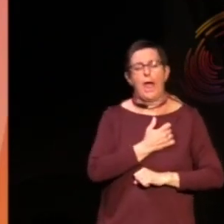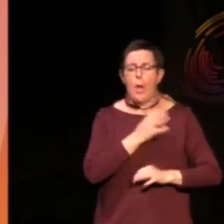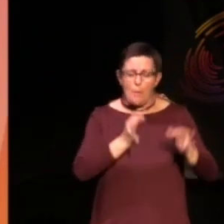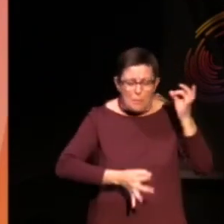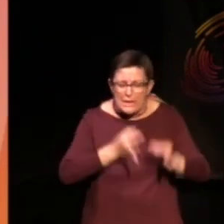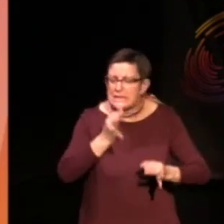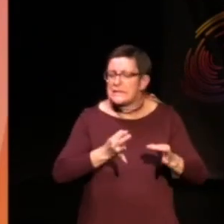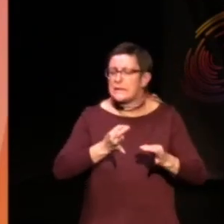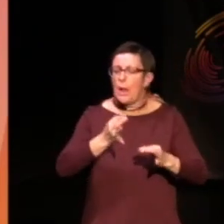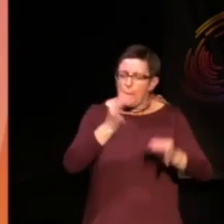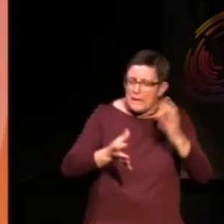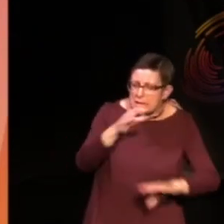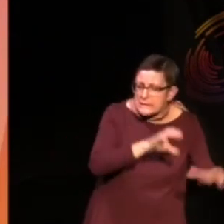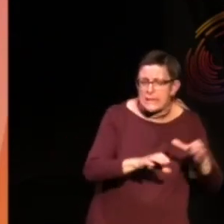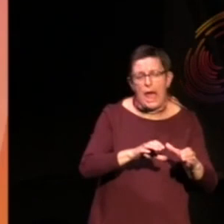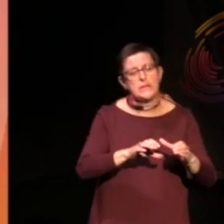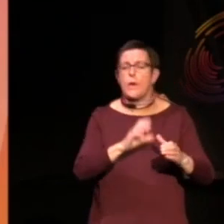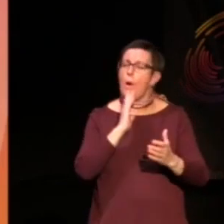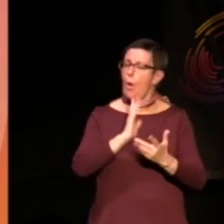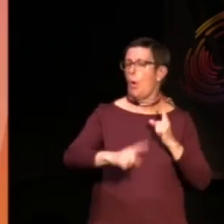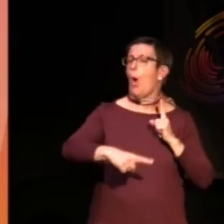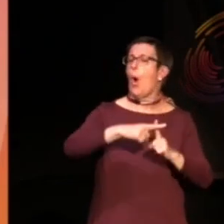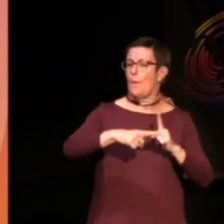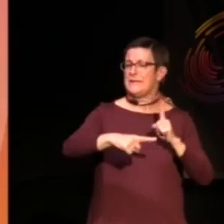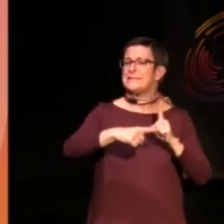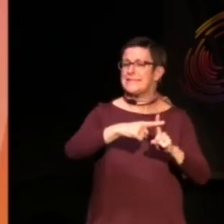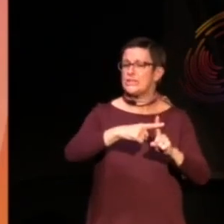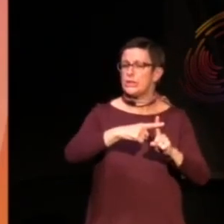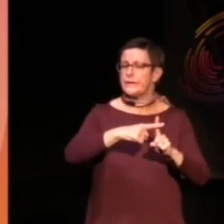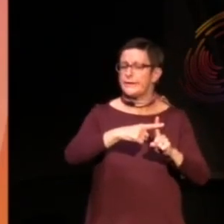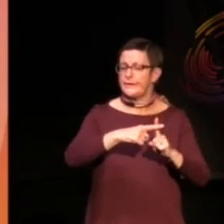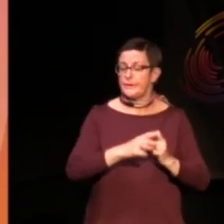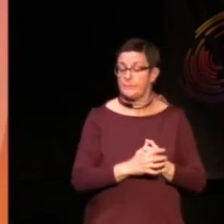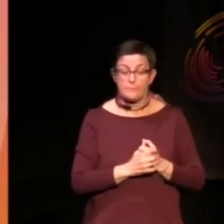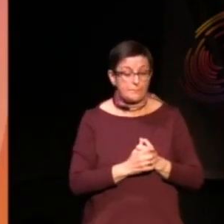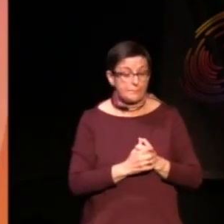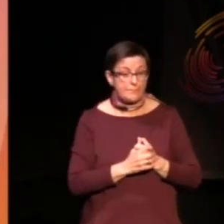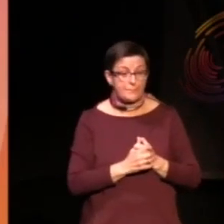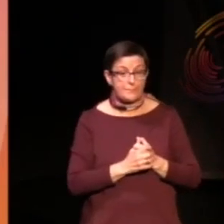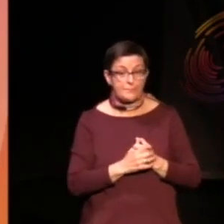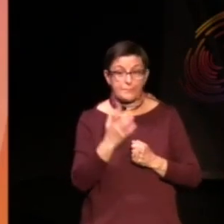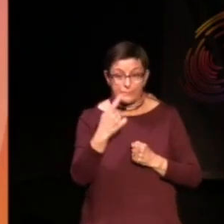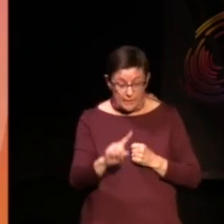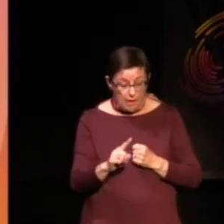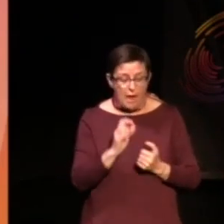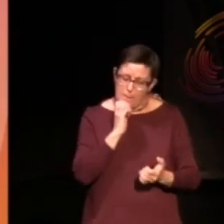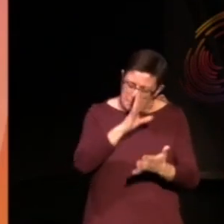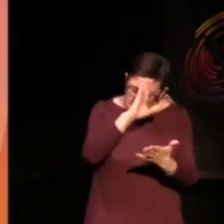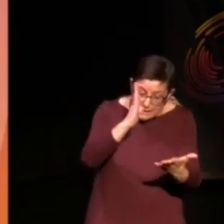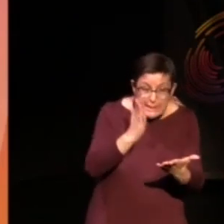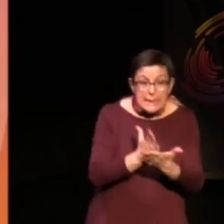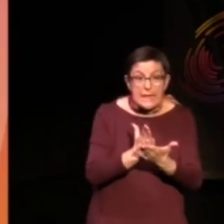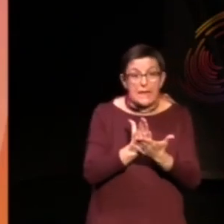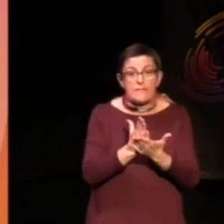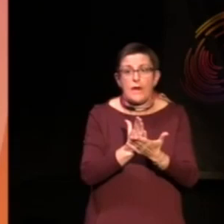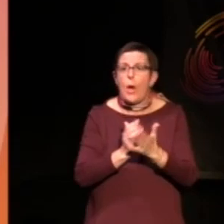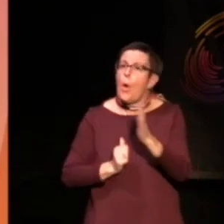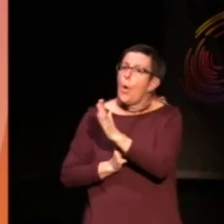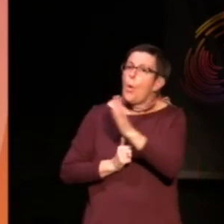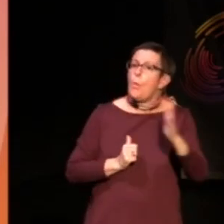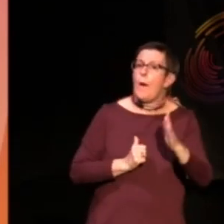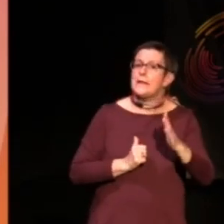political scientists, and Silicon Valley alike. The rosy conviction that Western democracy